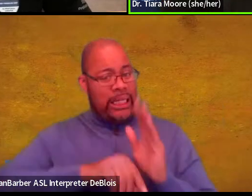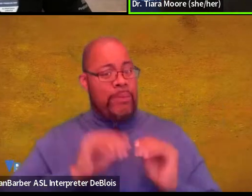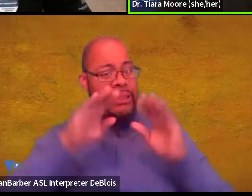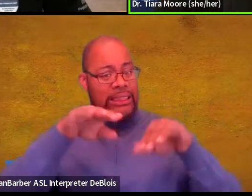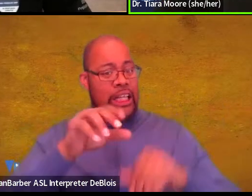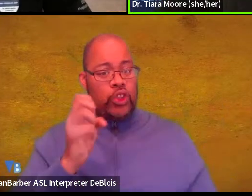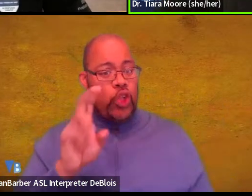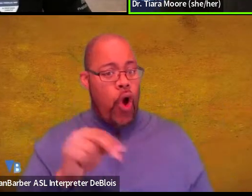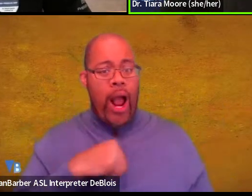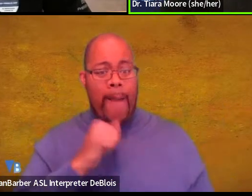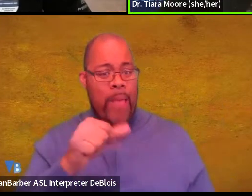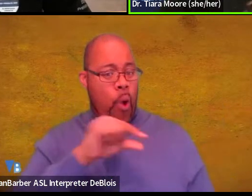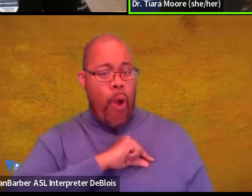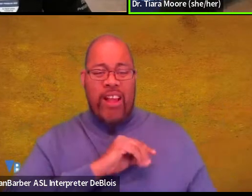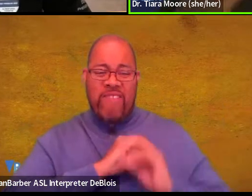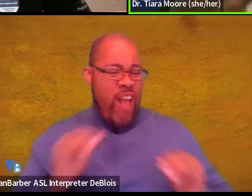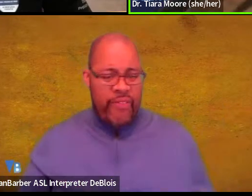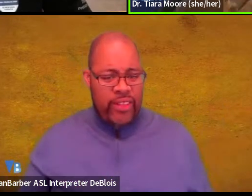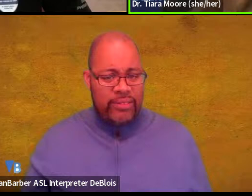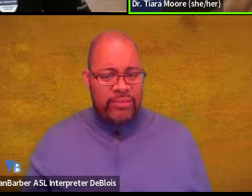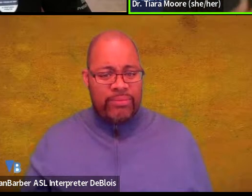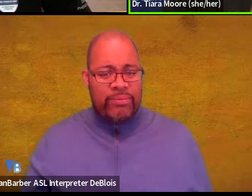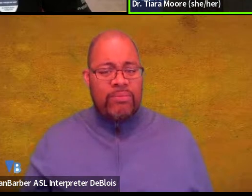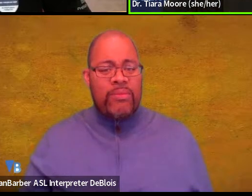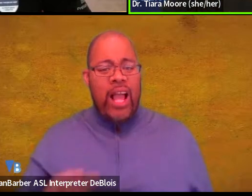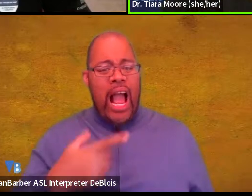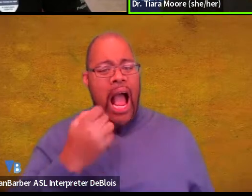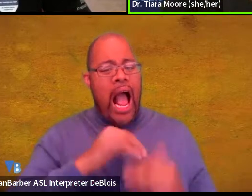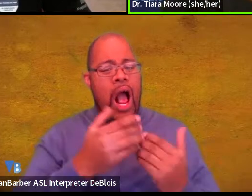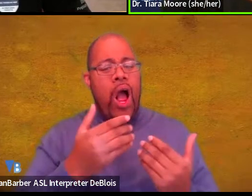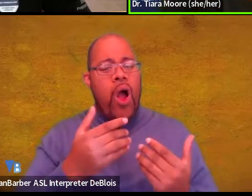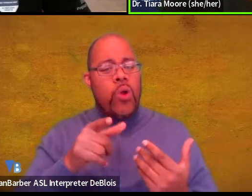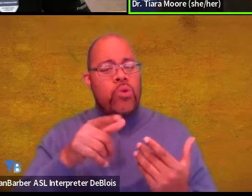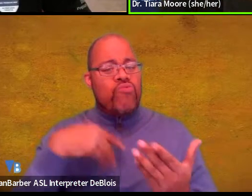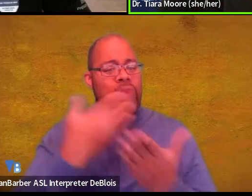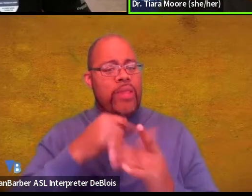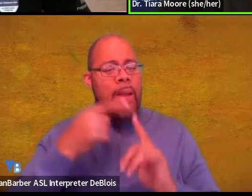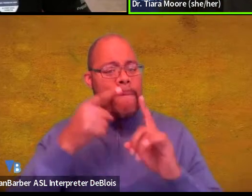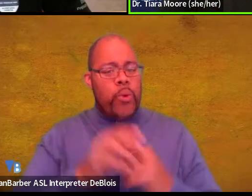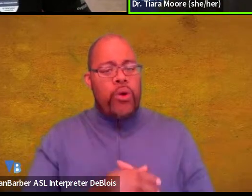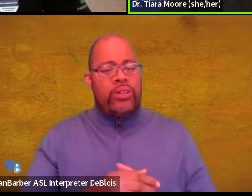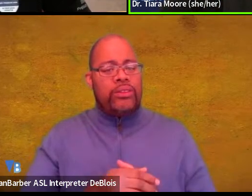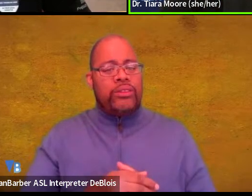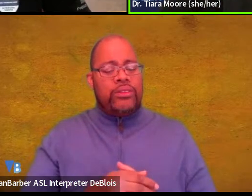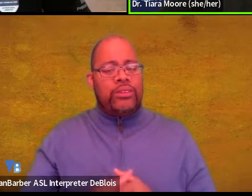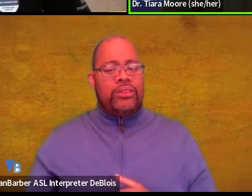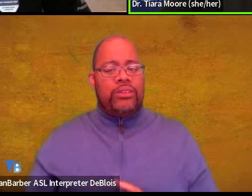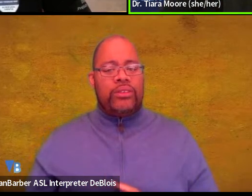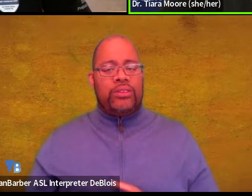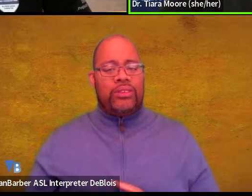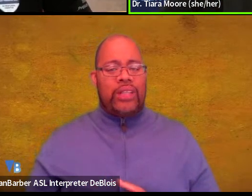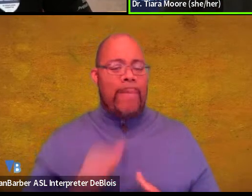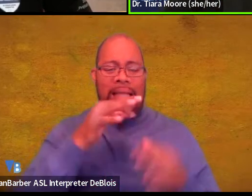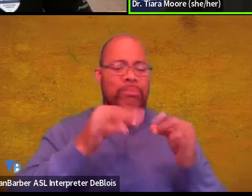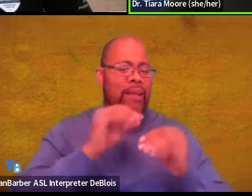I'm not qualifying nothing. How do you get to that point in your career?